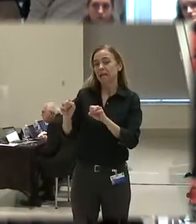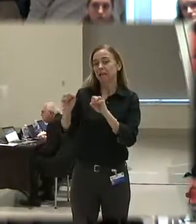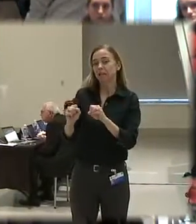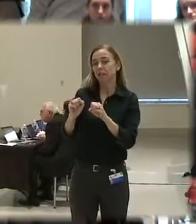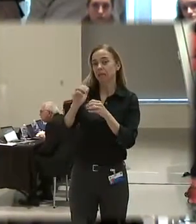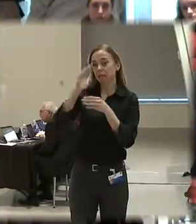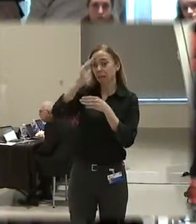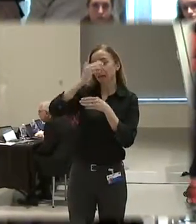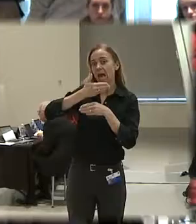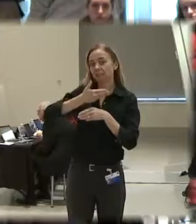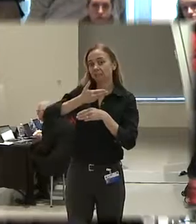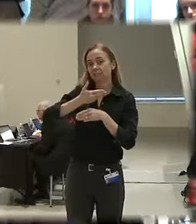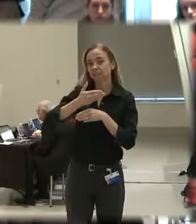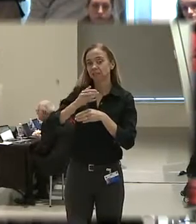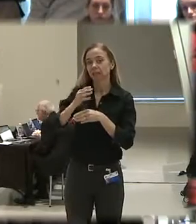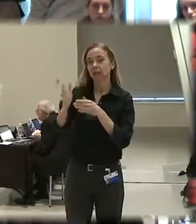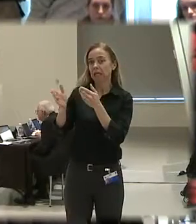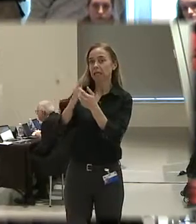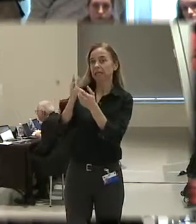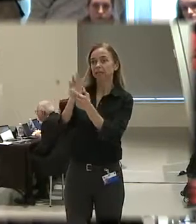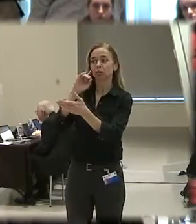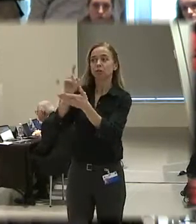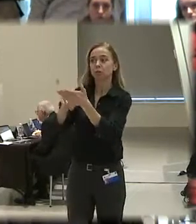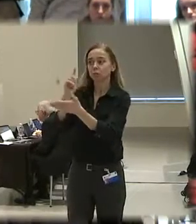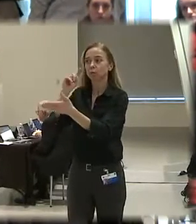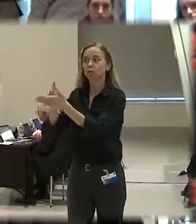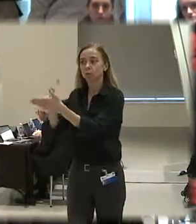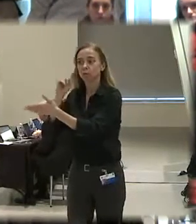so they're very distinguishable from the crowd.